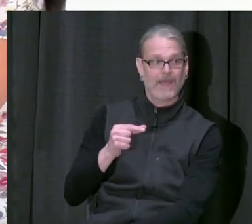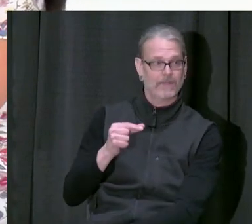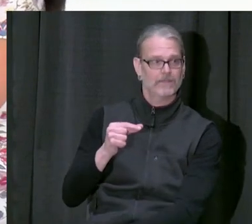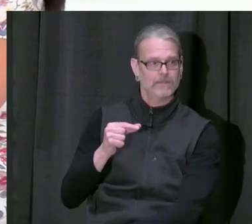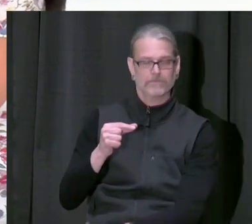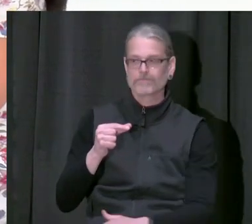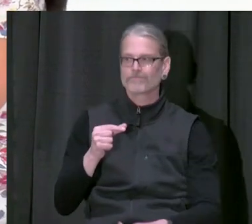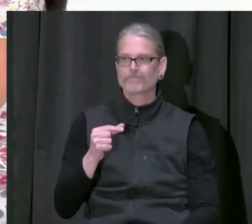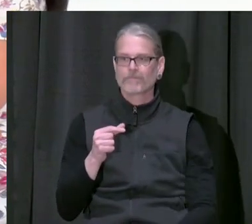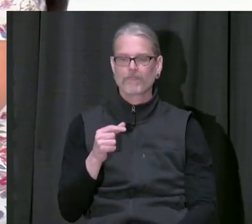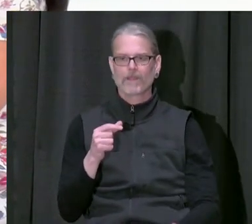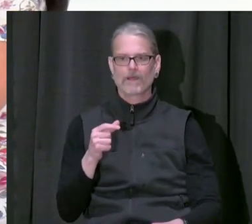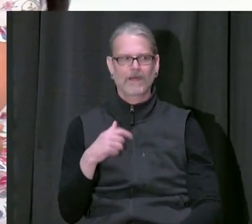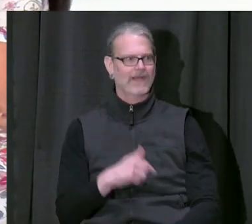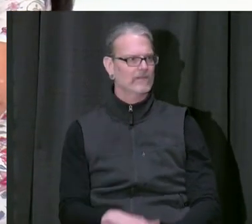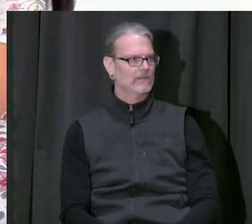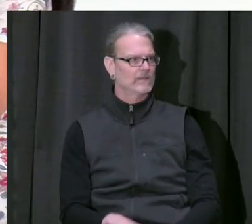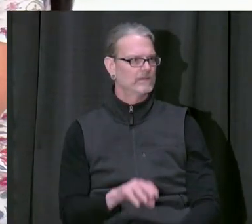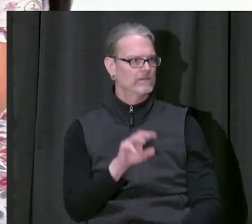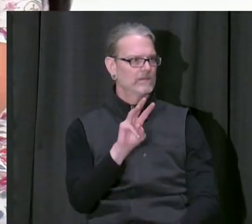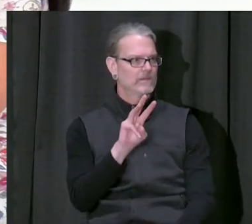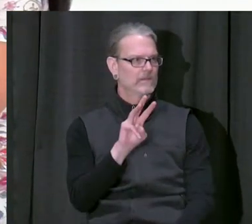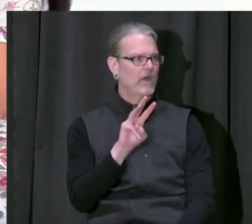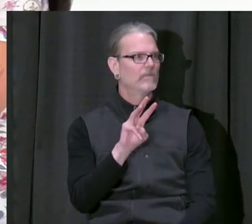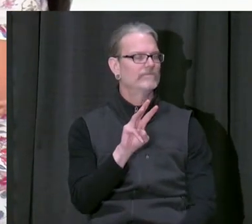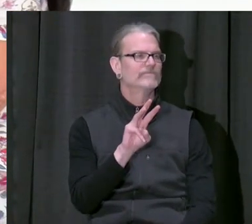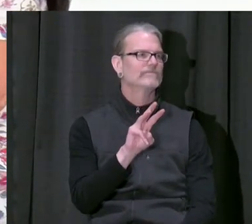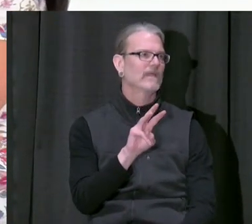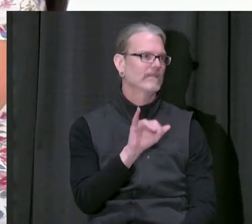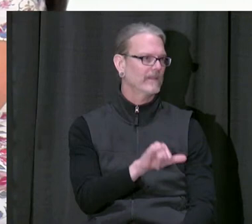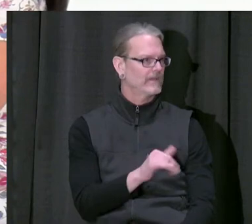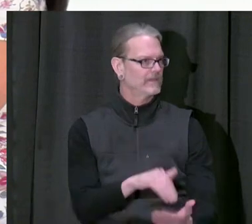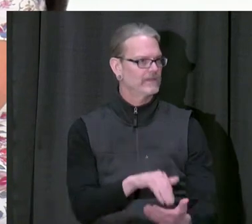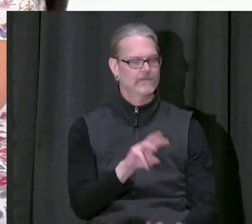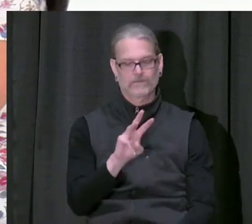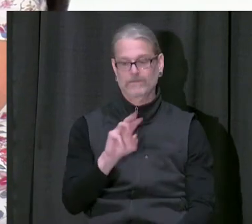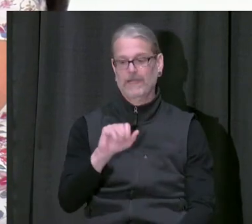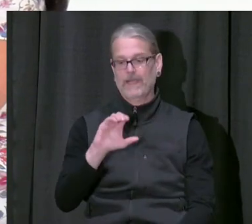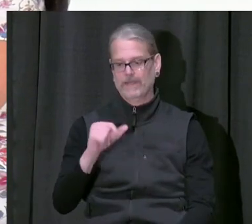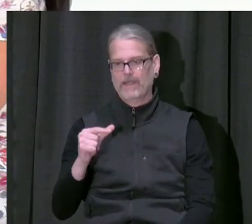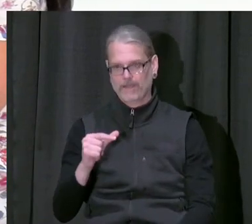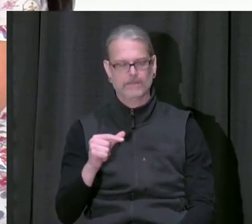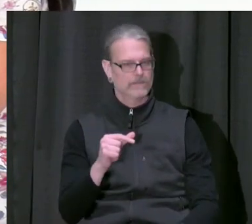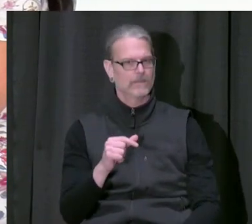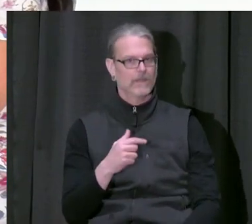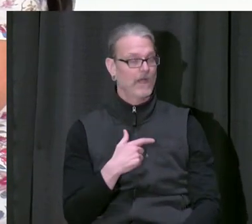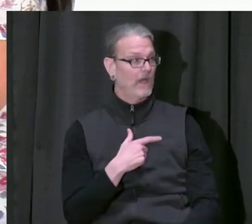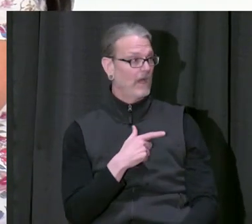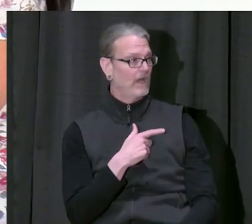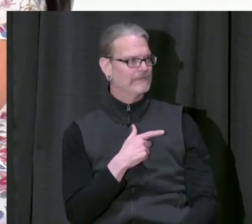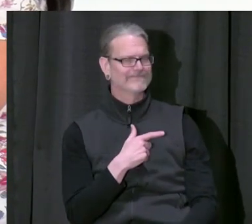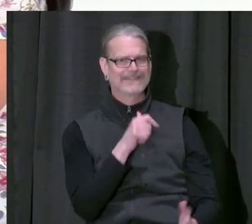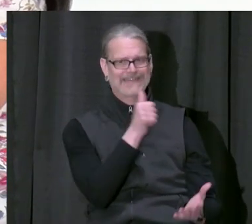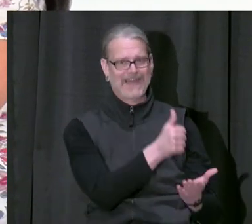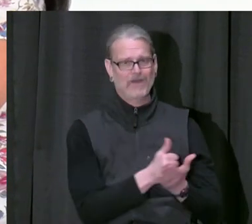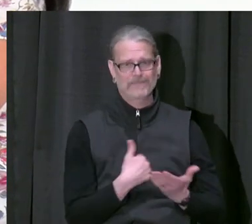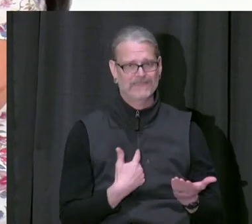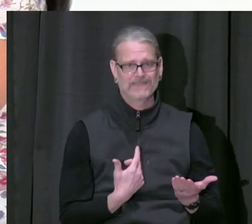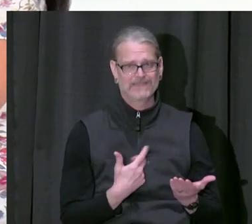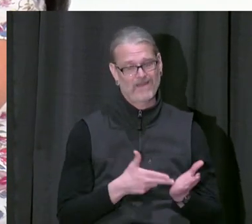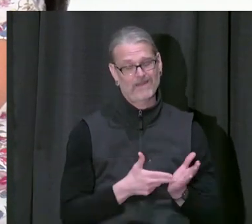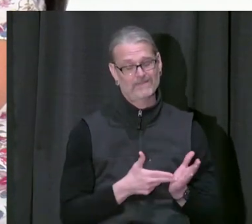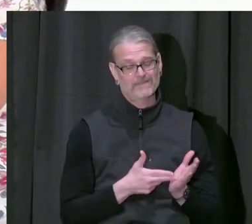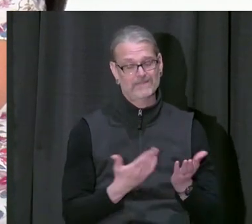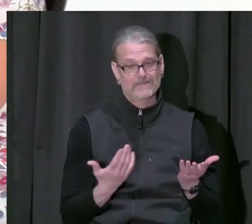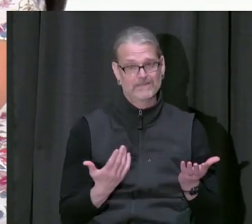very helpful for somebody who didn't know anything about it. It was overwhelming, to be honest. But then, you know, you